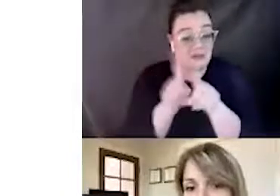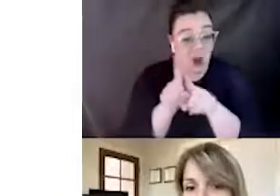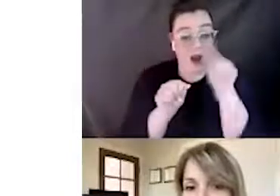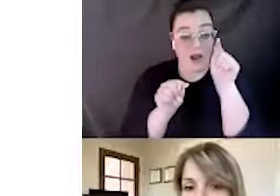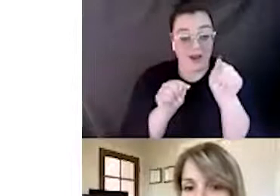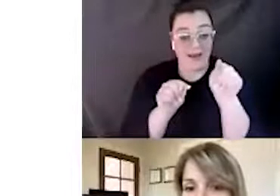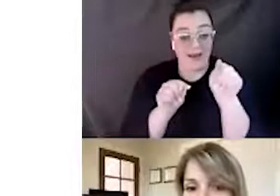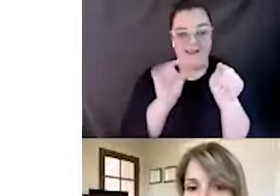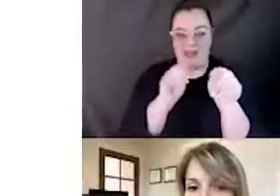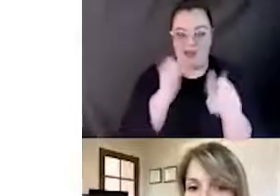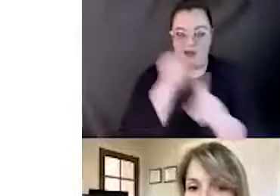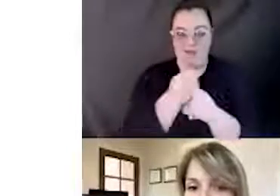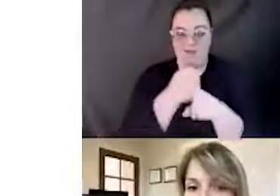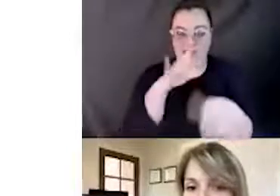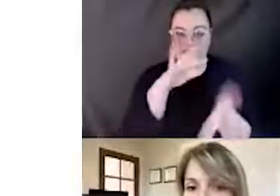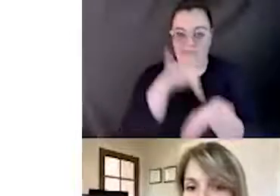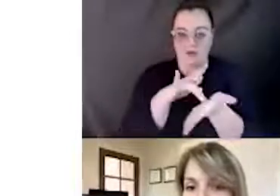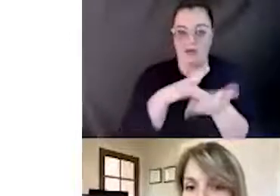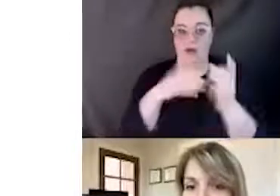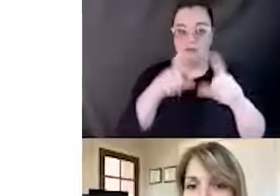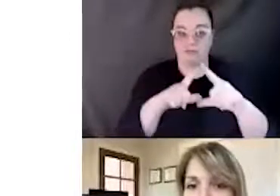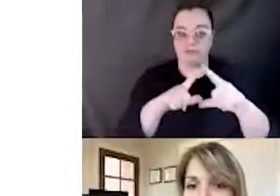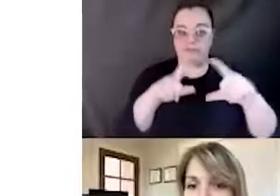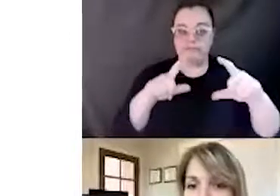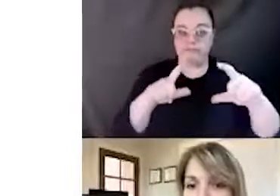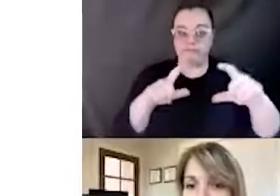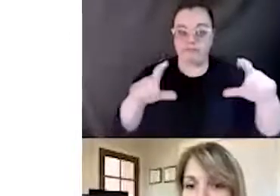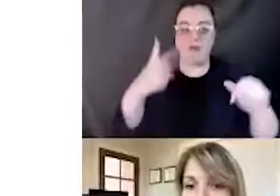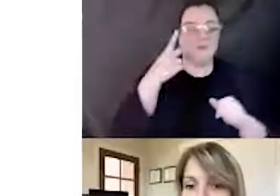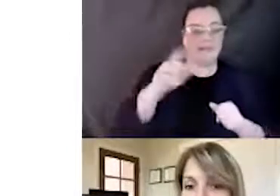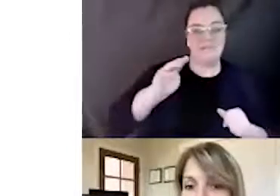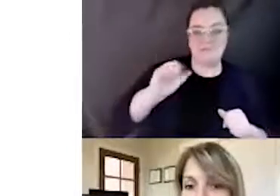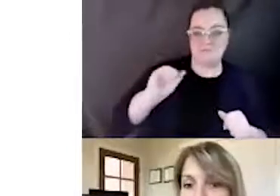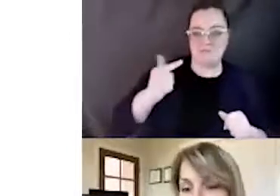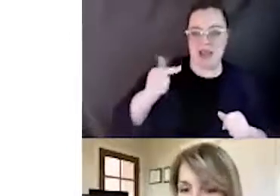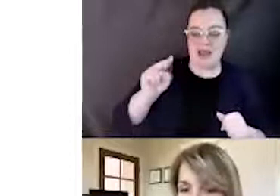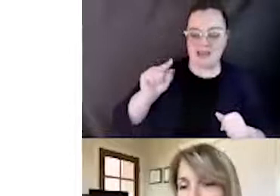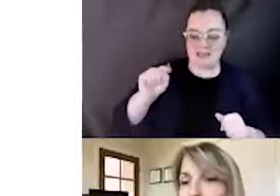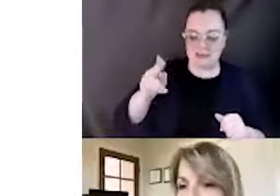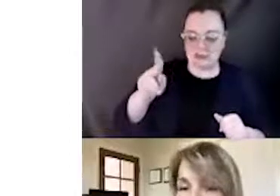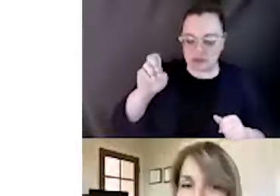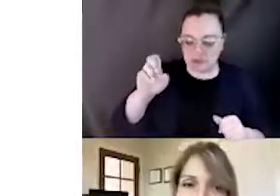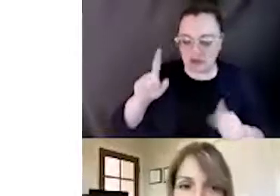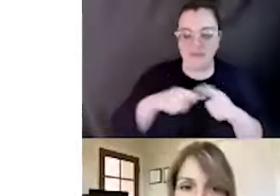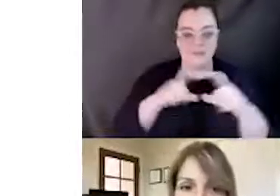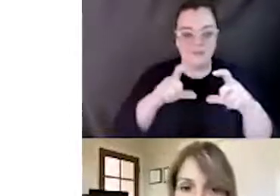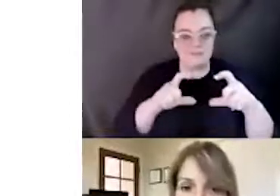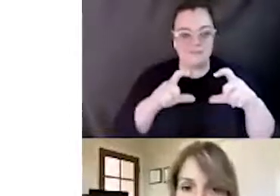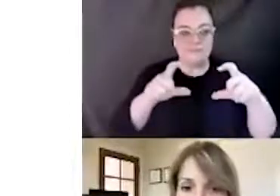out. The magnitude is here. You can see those waves moving out, getting closer to